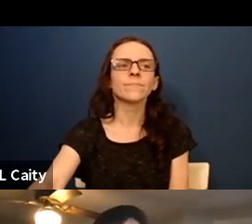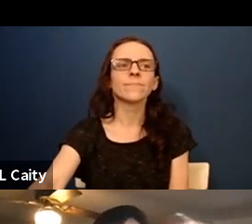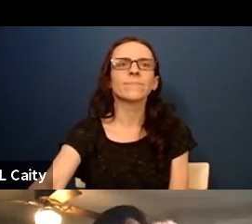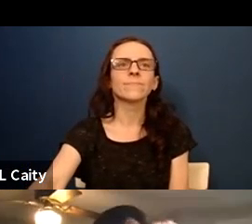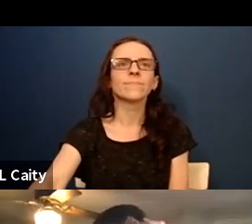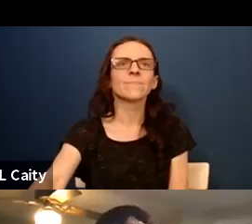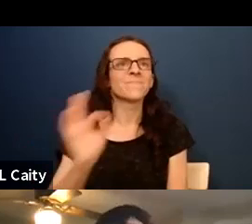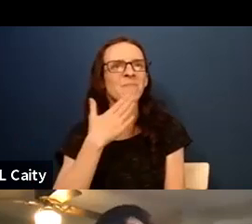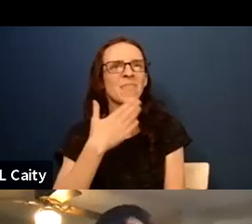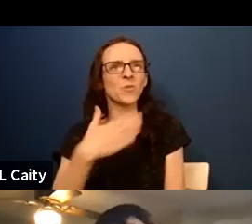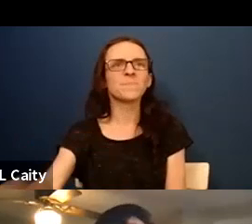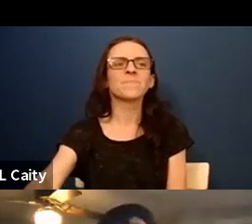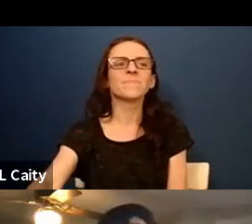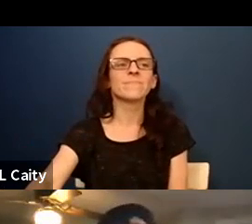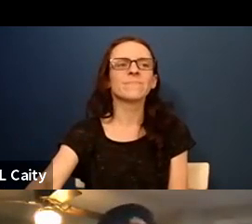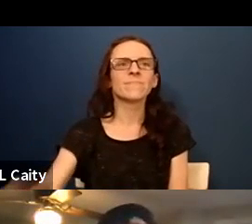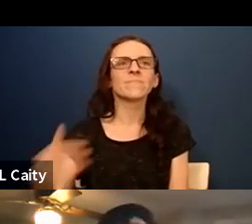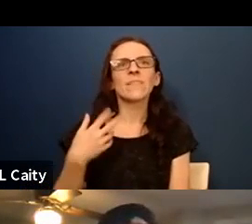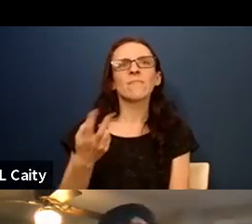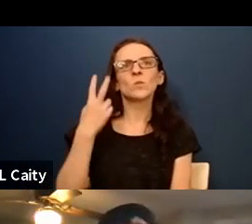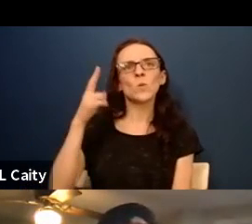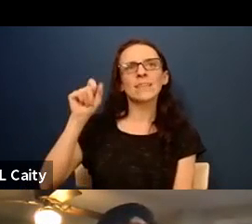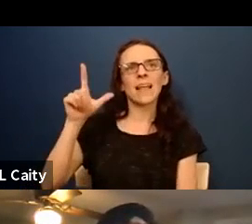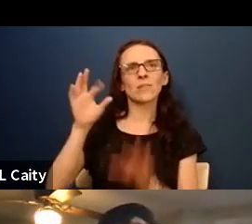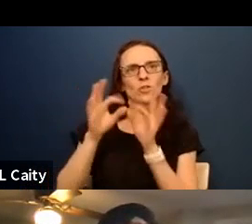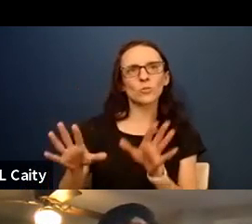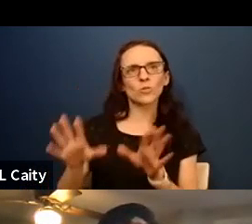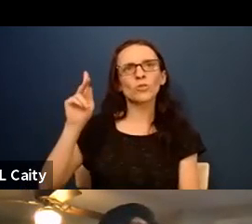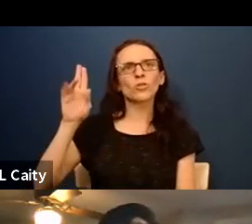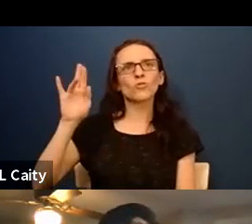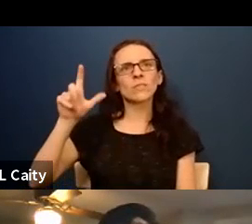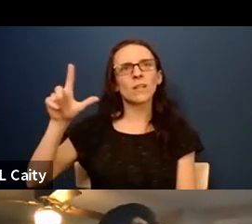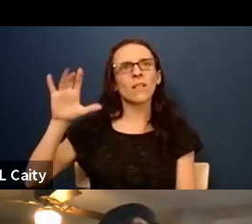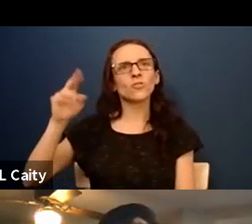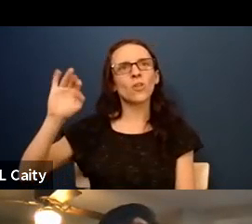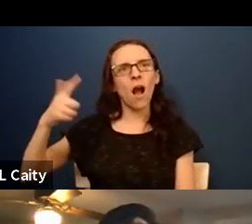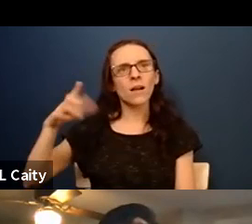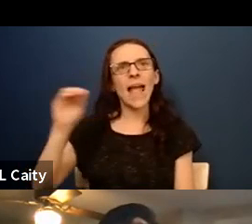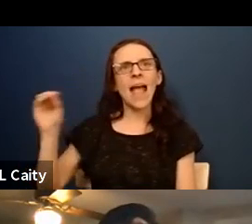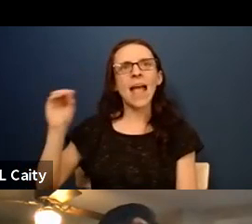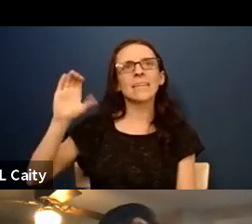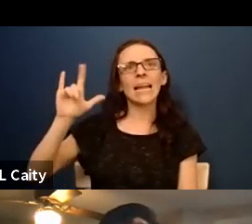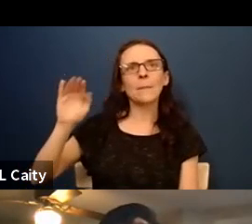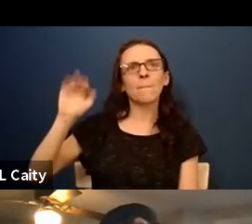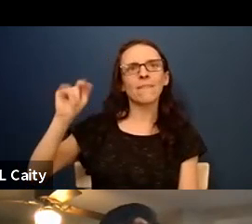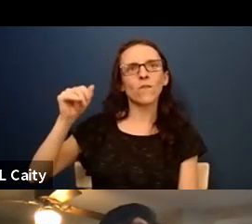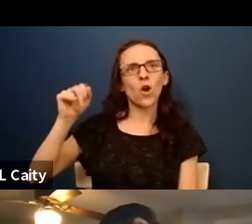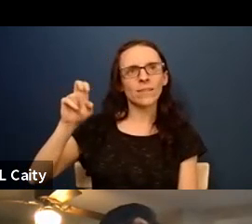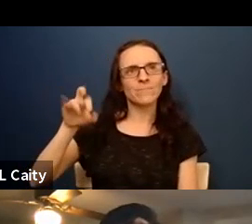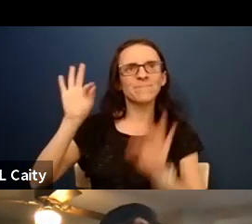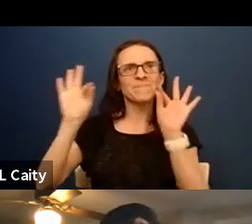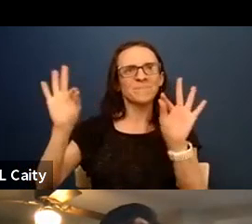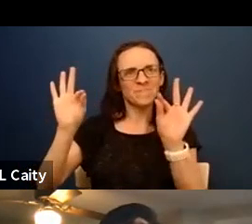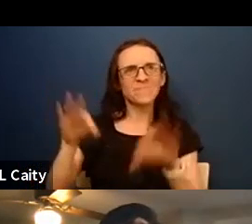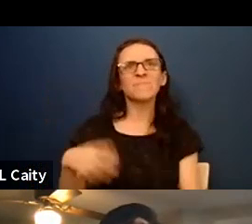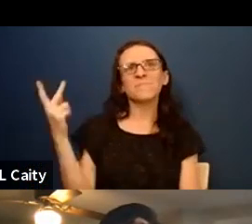you. We also have American Sign Language interpreters, Crystal Chung and Katie McFarland. Thank you all